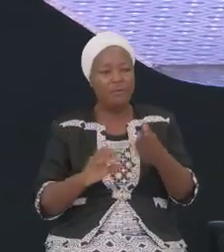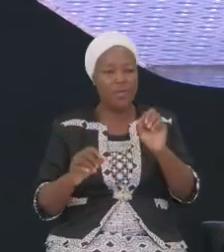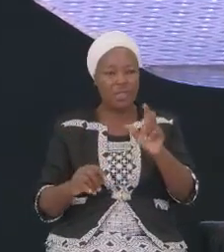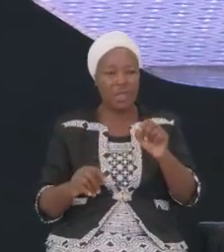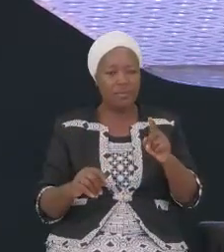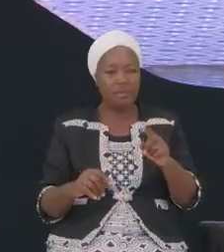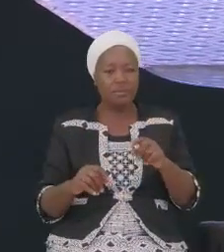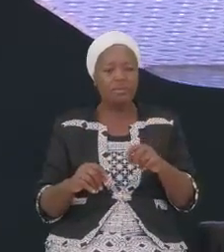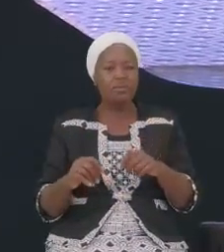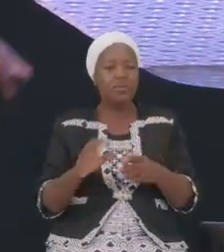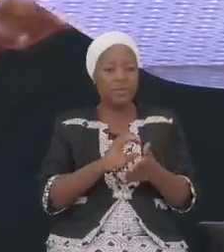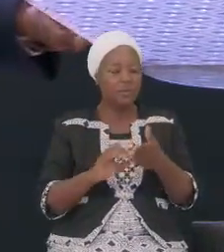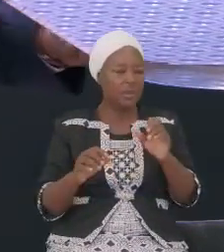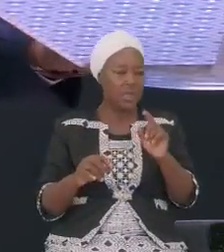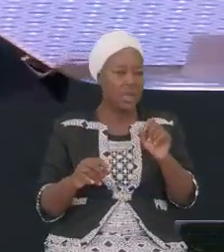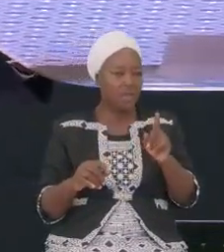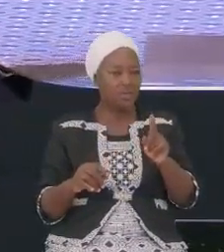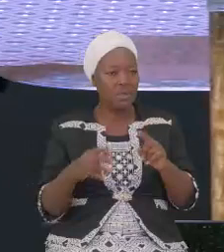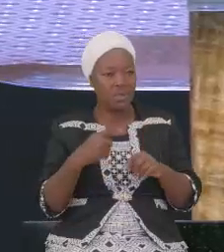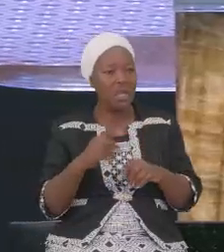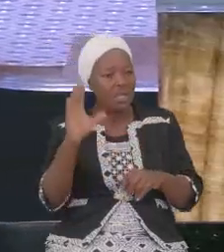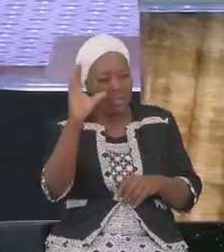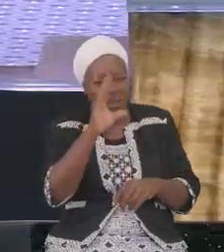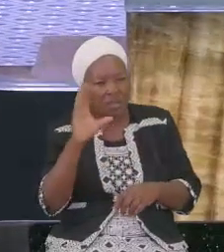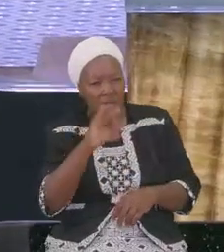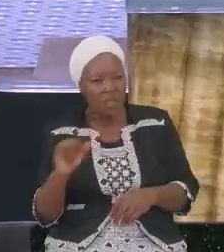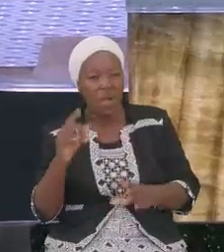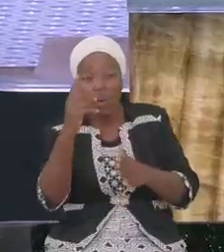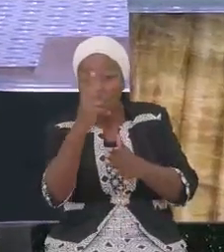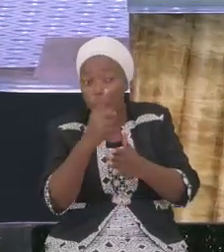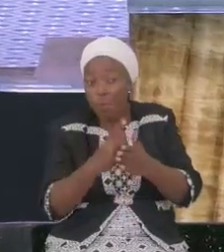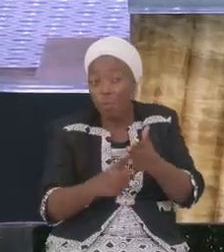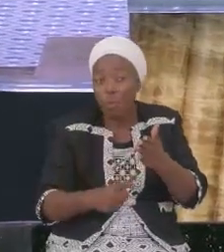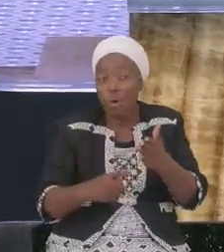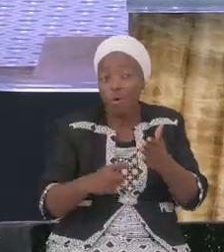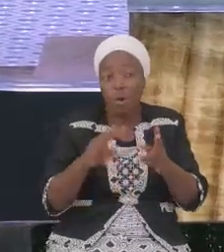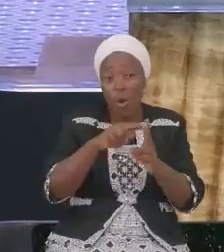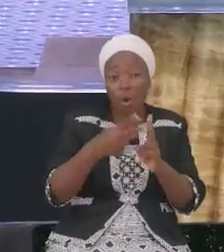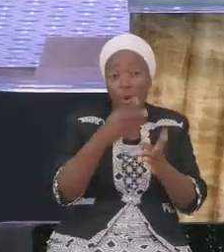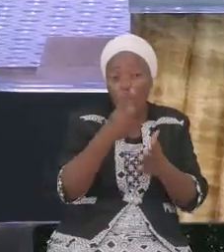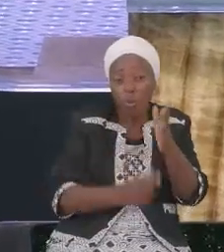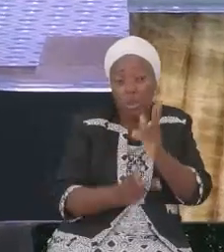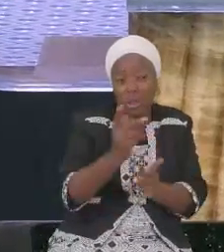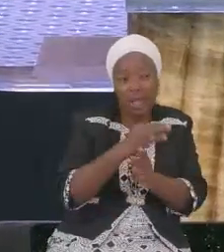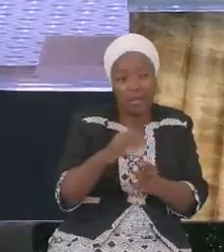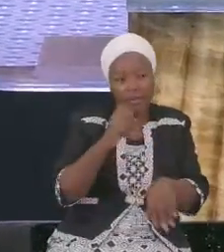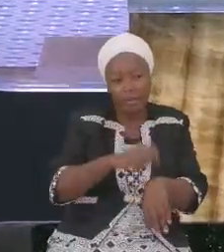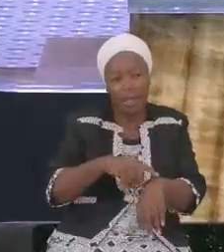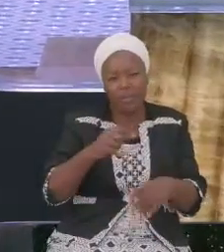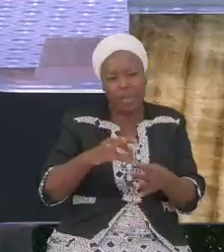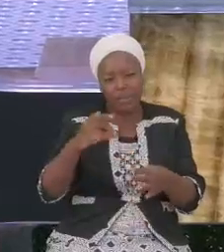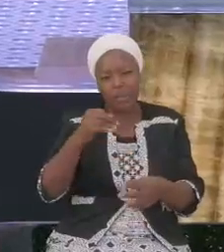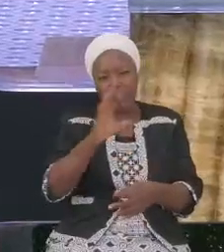verse 11 it says, searching what or what manner of time the Spirit